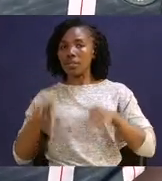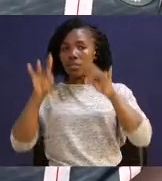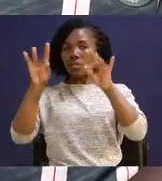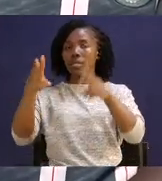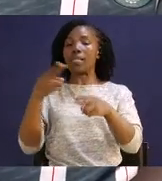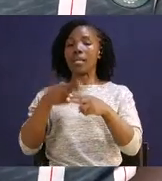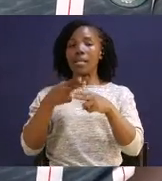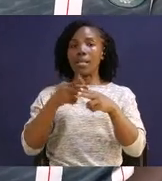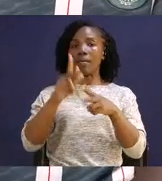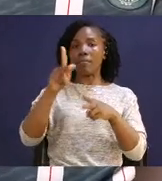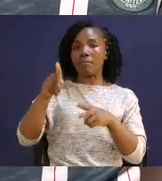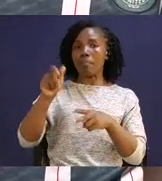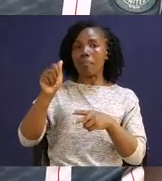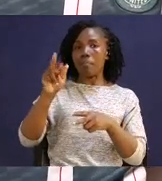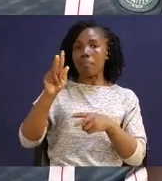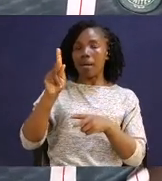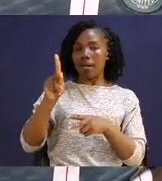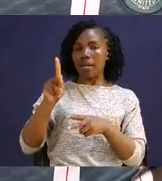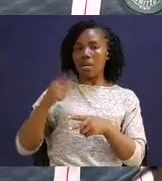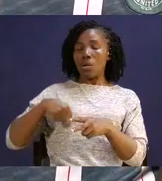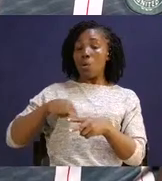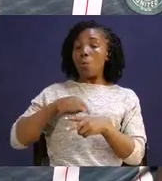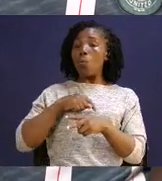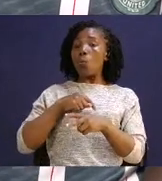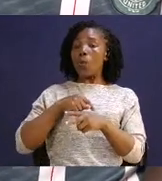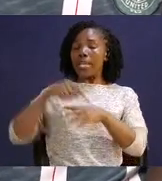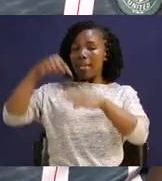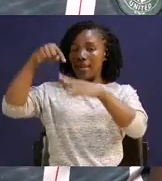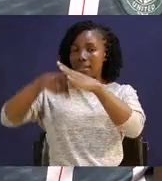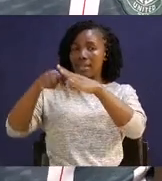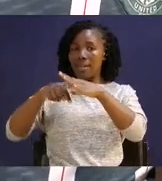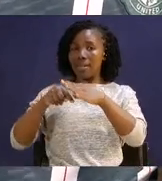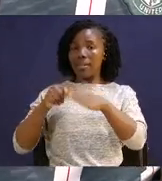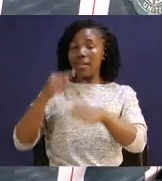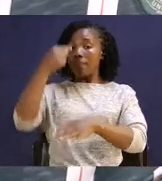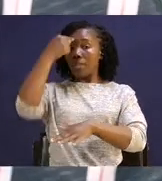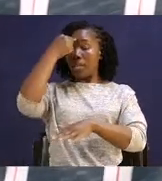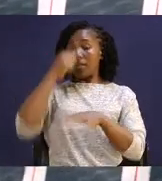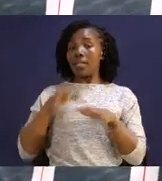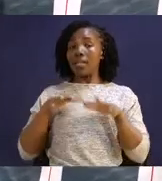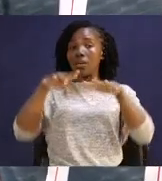We were over the Indian Ocean for 11 hours.